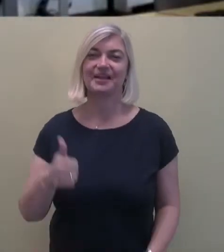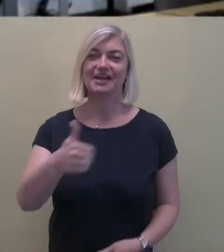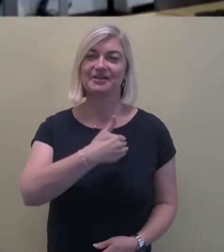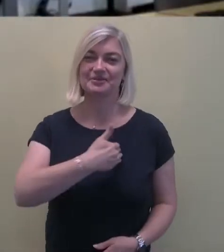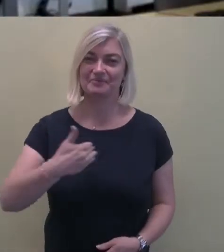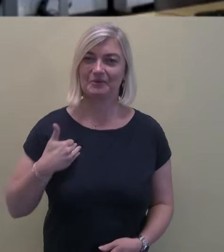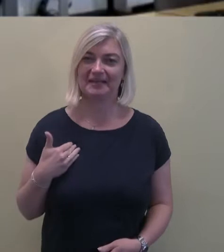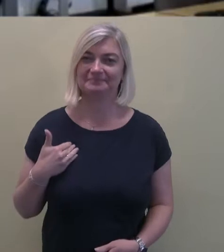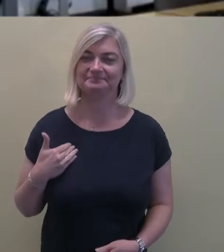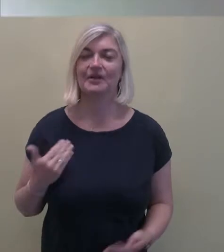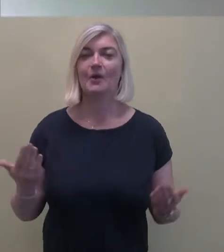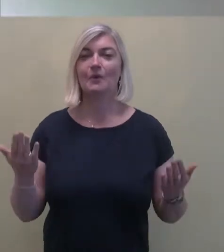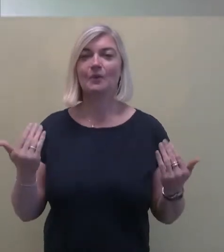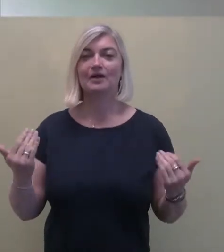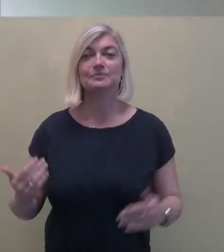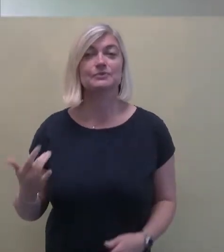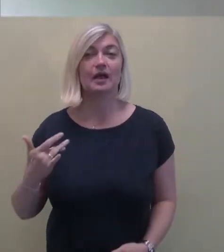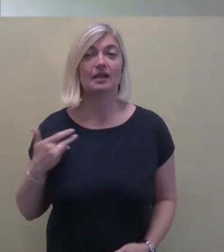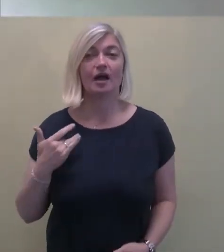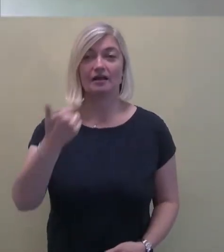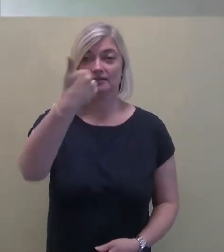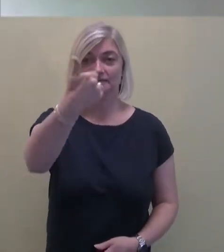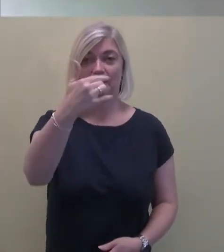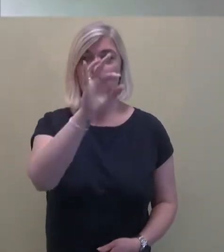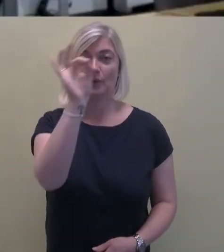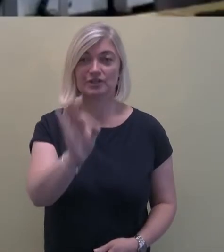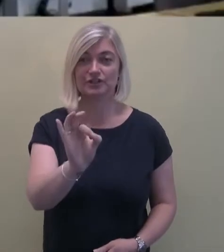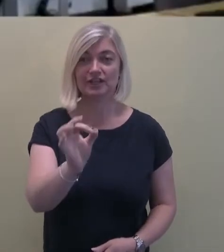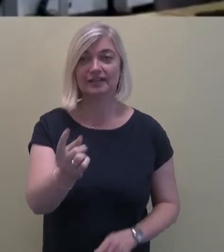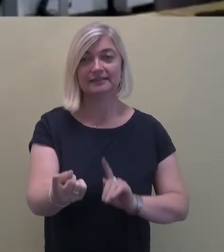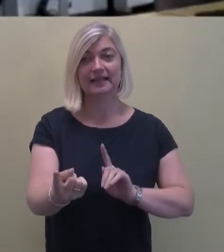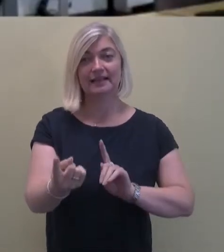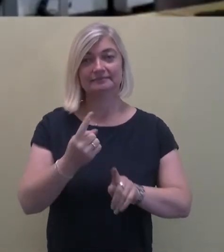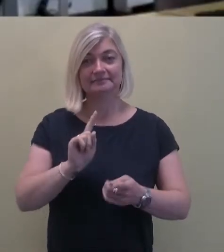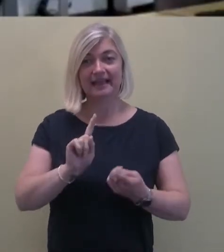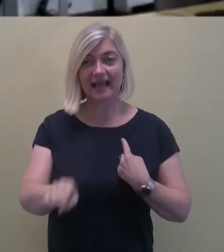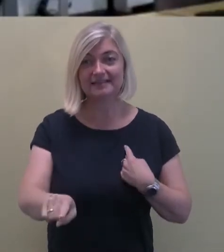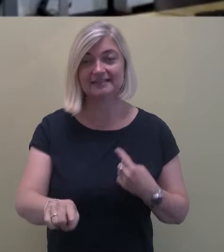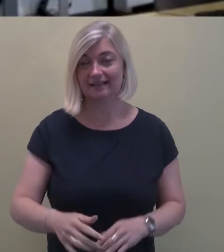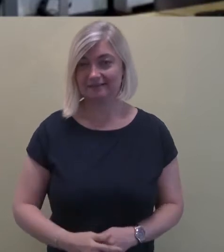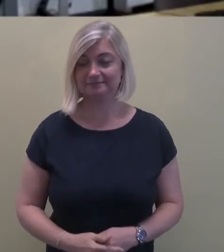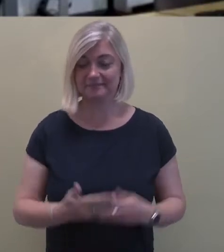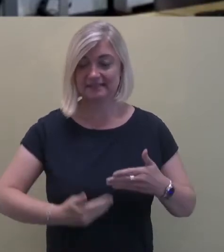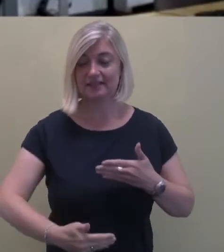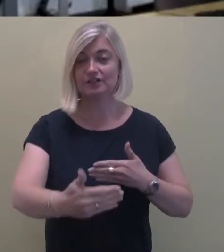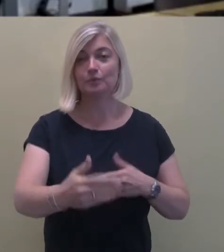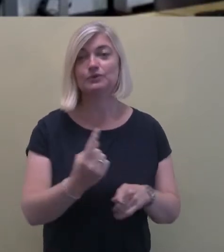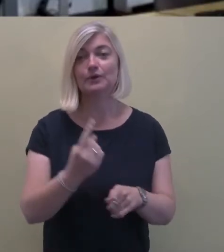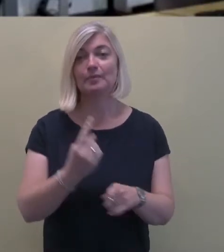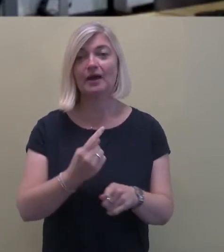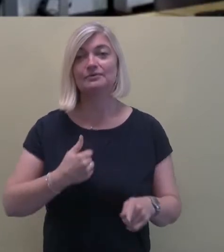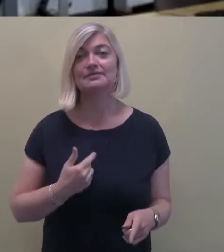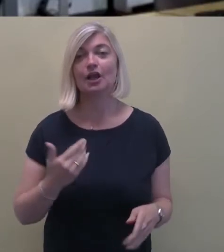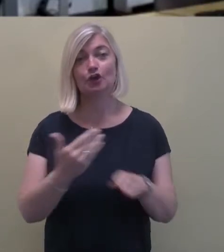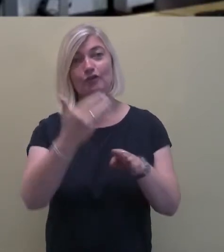officers. Hi, Tony. Good morning. Right, okay, so without further ado, just going to tell you a little bit about the context behind